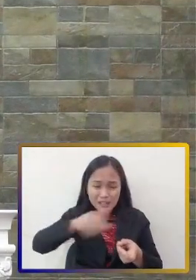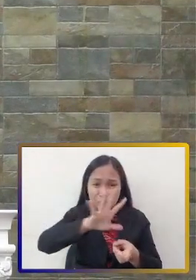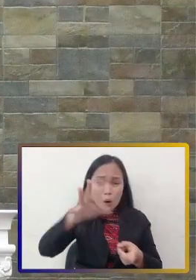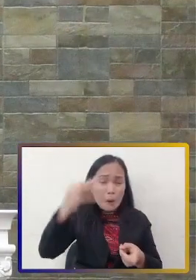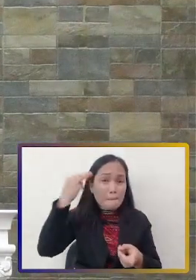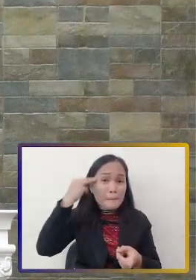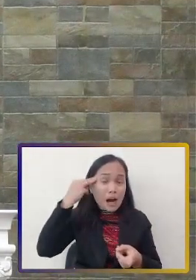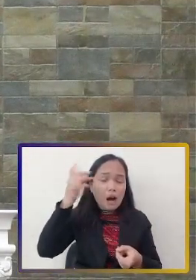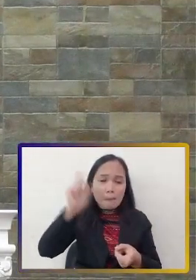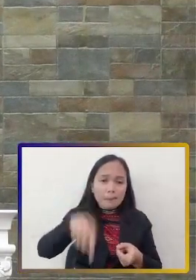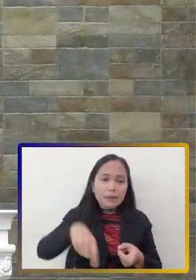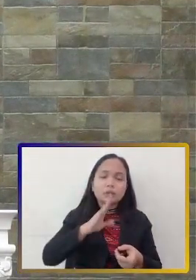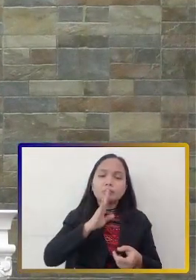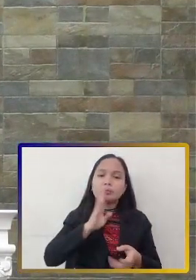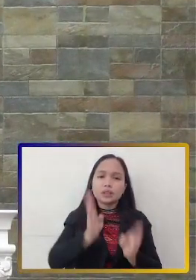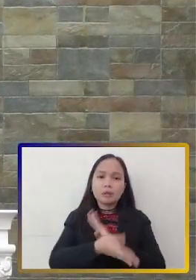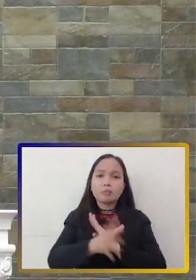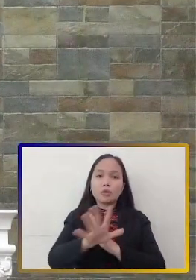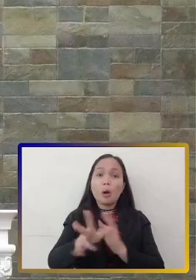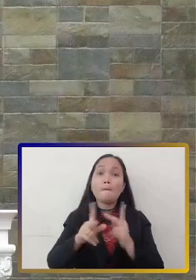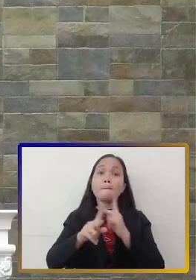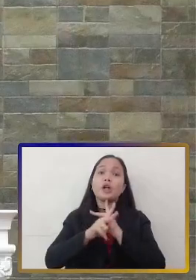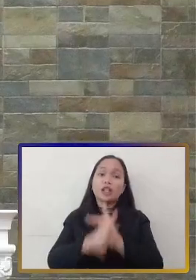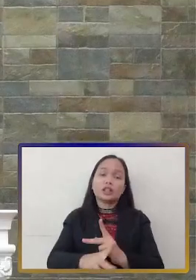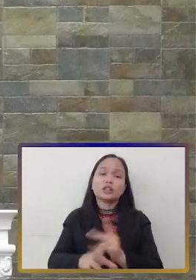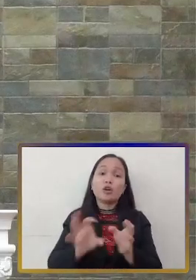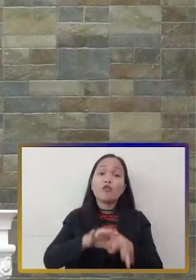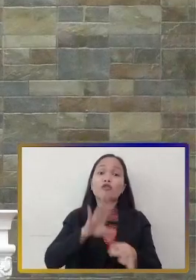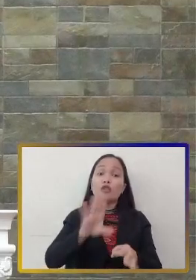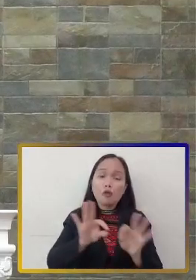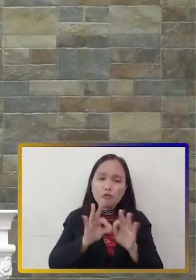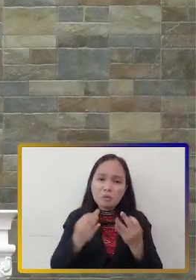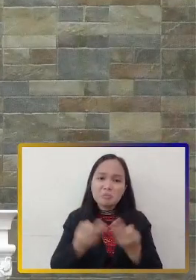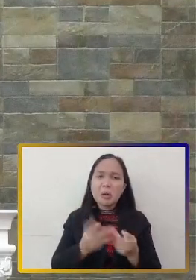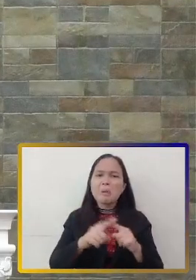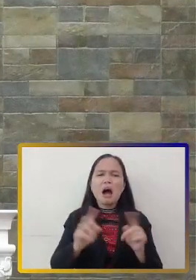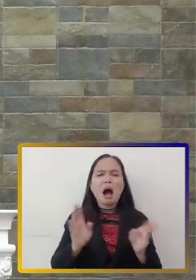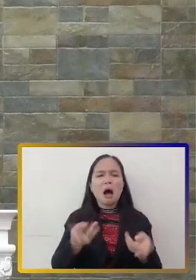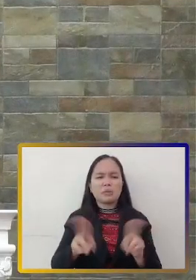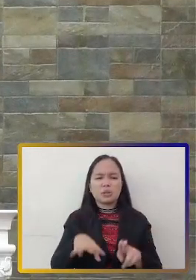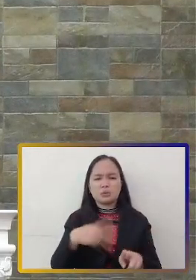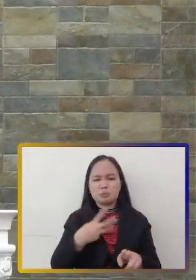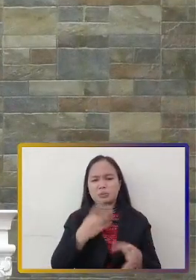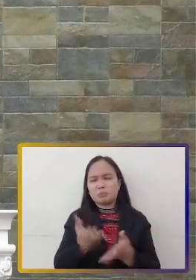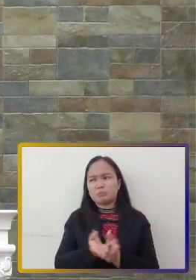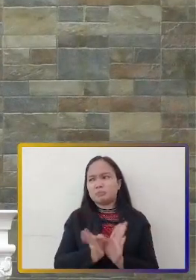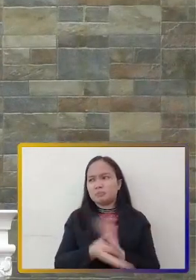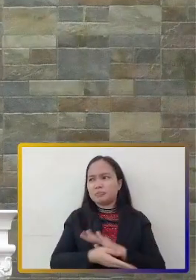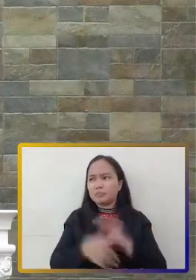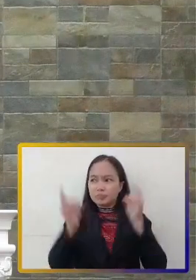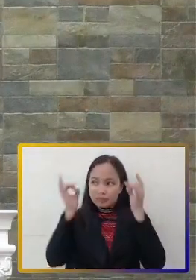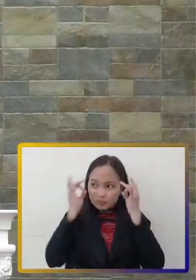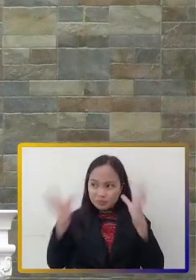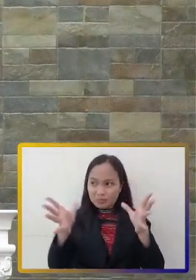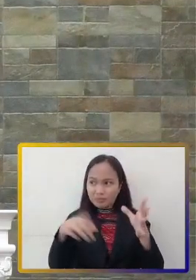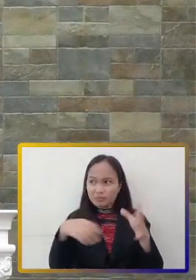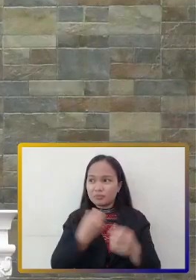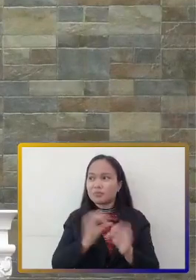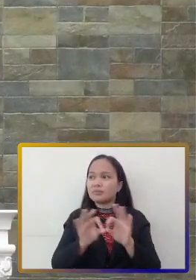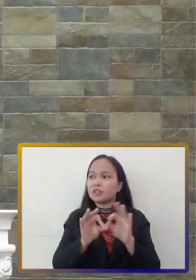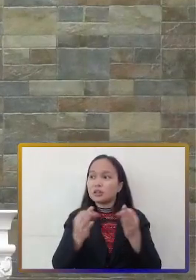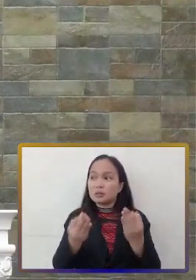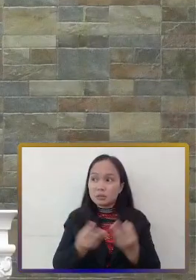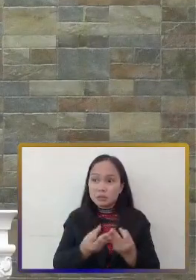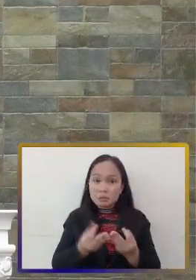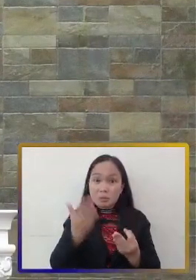the protection for your family, but it will become a threat to your family because of how you